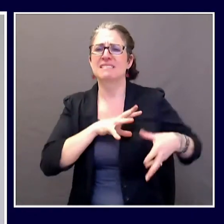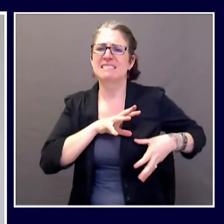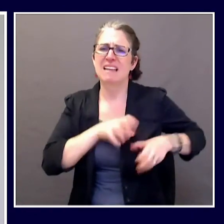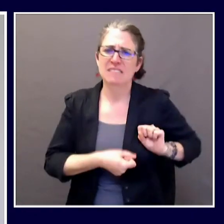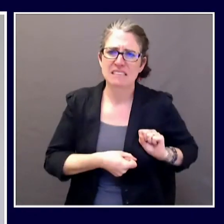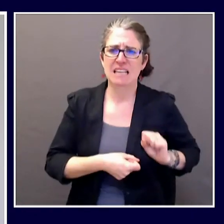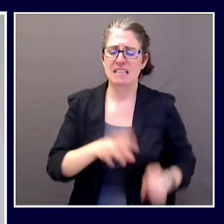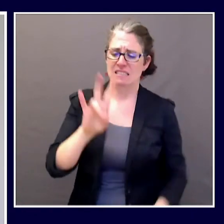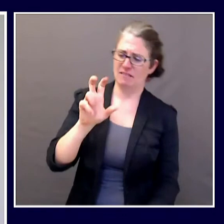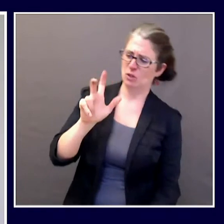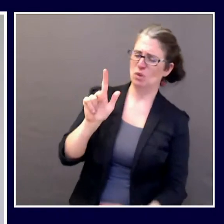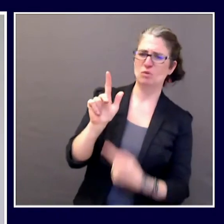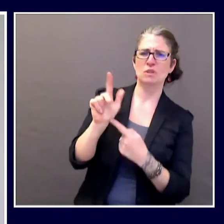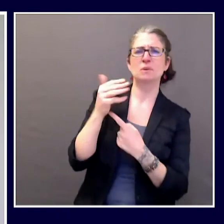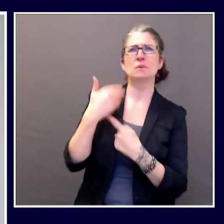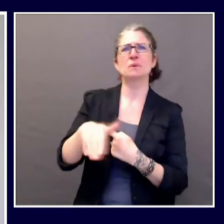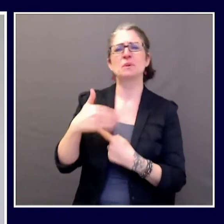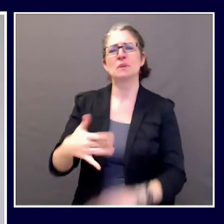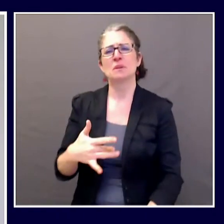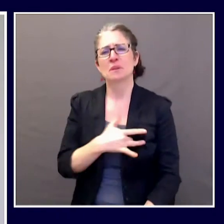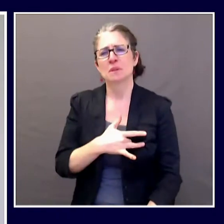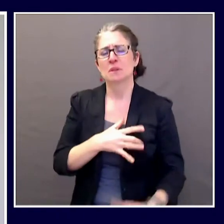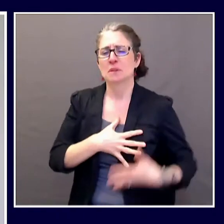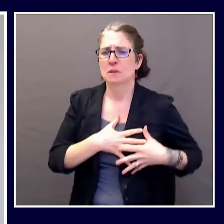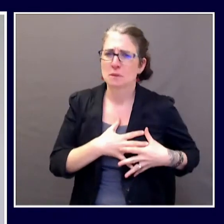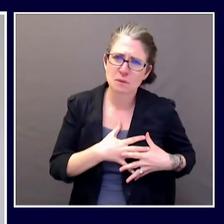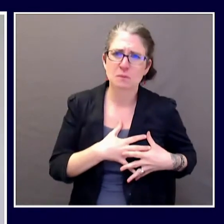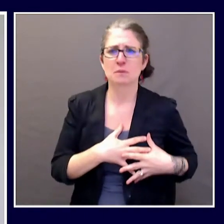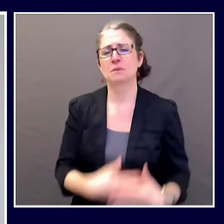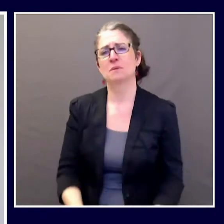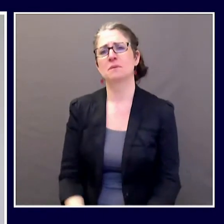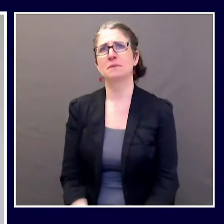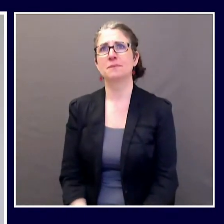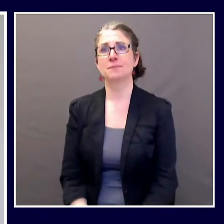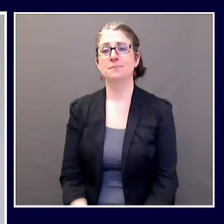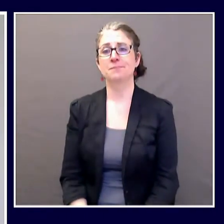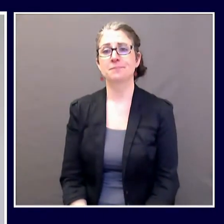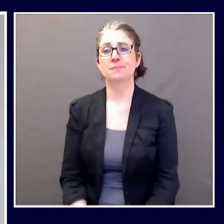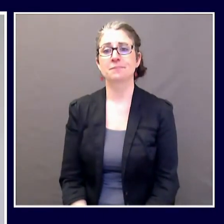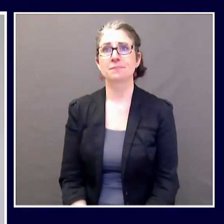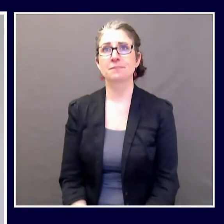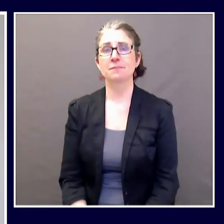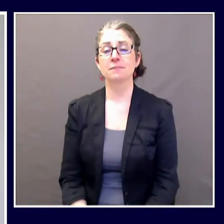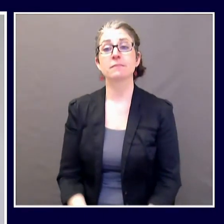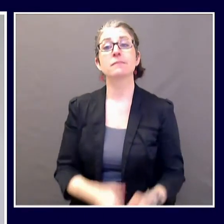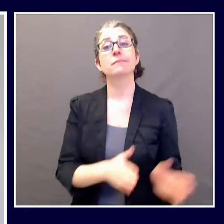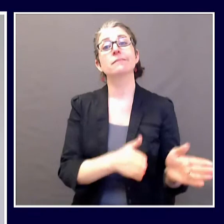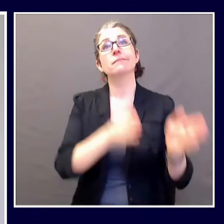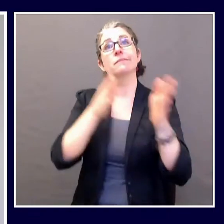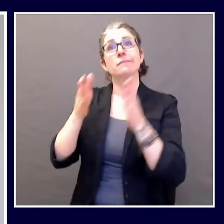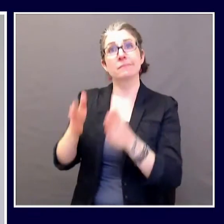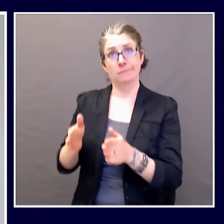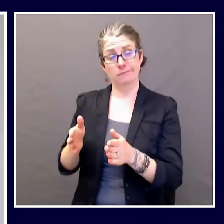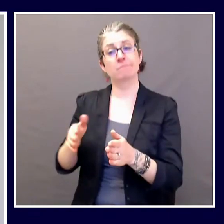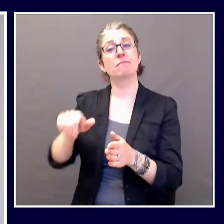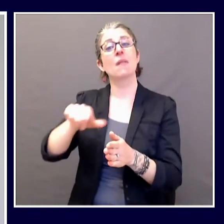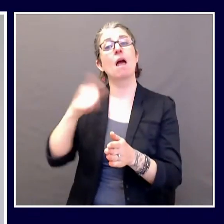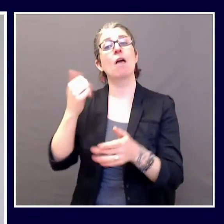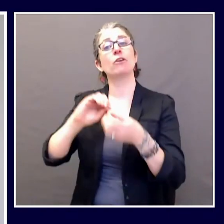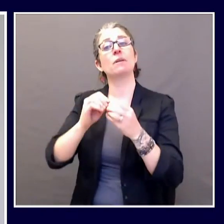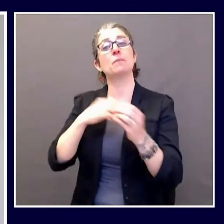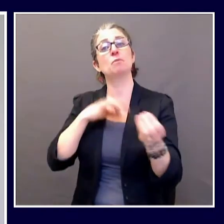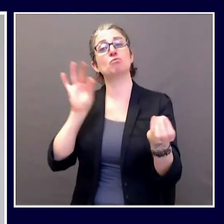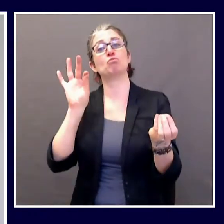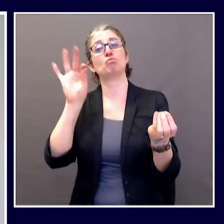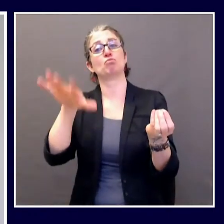Now again, some numbers where we've been. The second number that helps us understand that